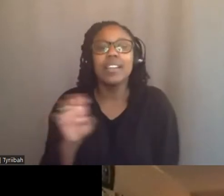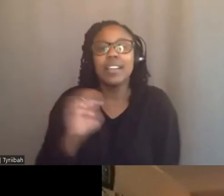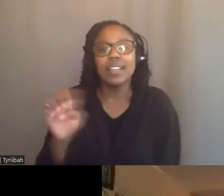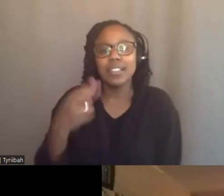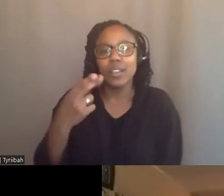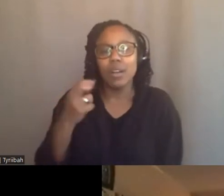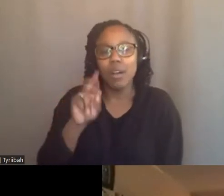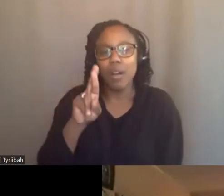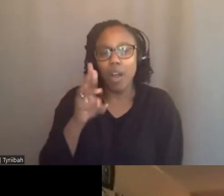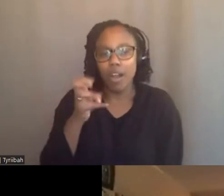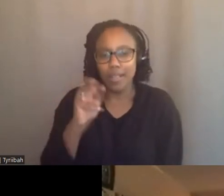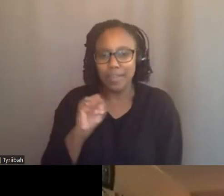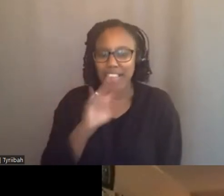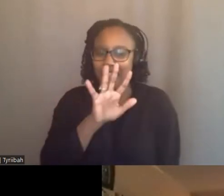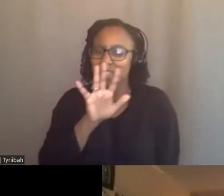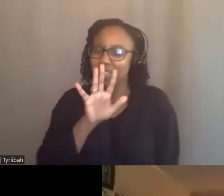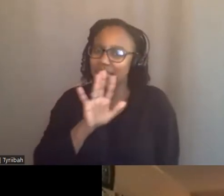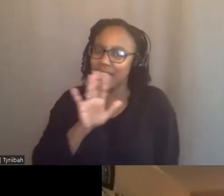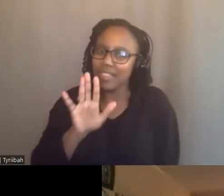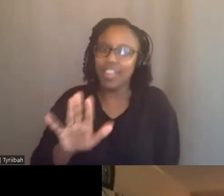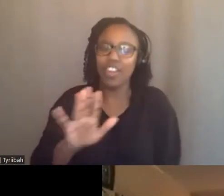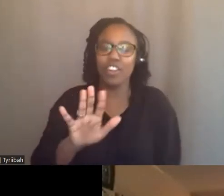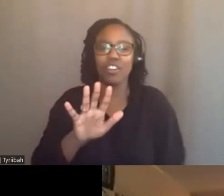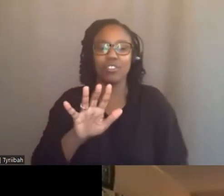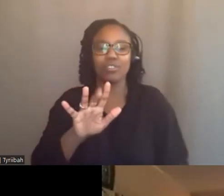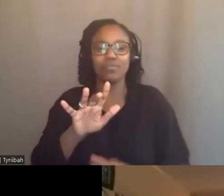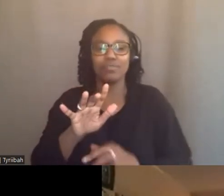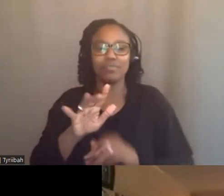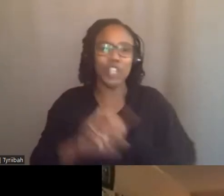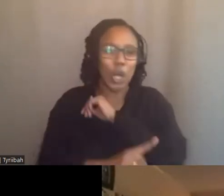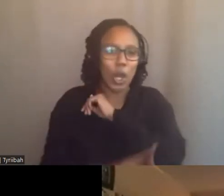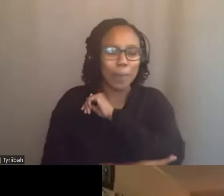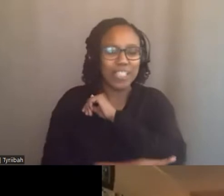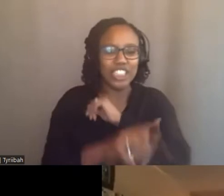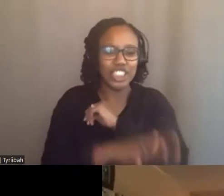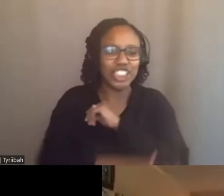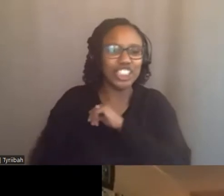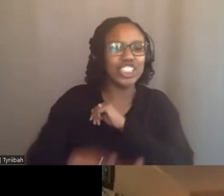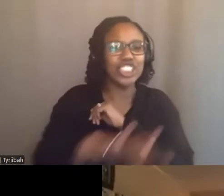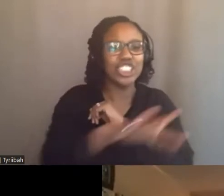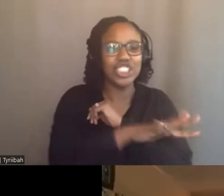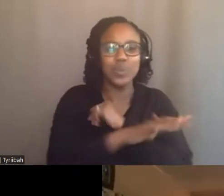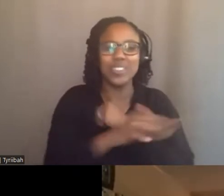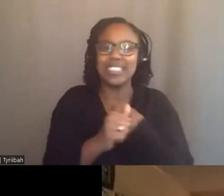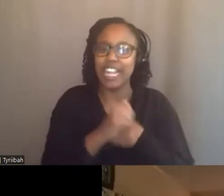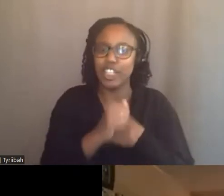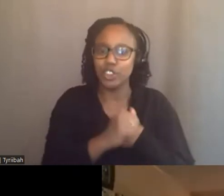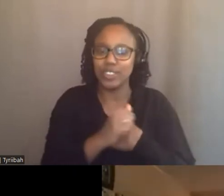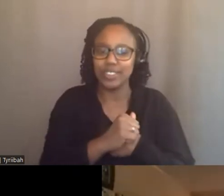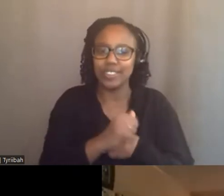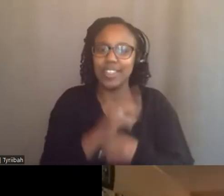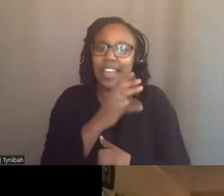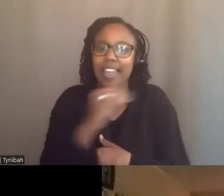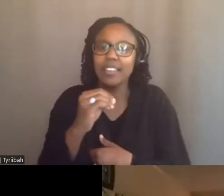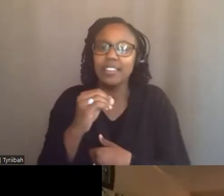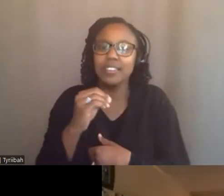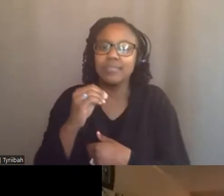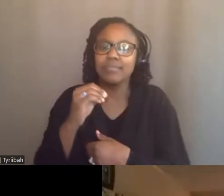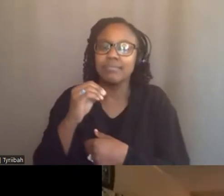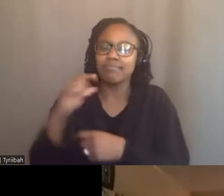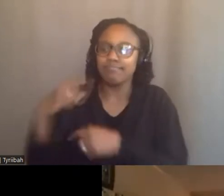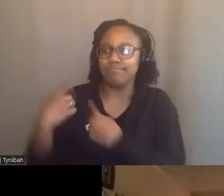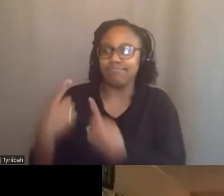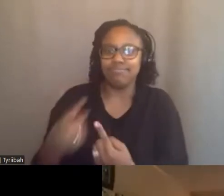was an environmental racist zone, much like other parts of the